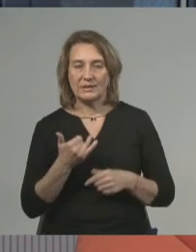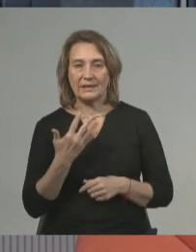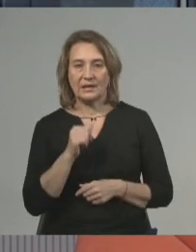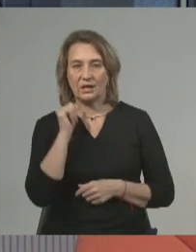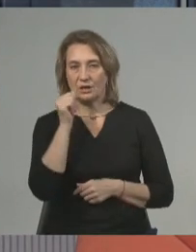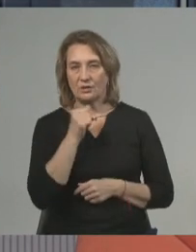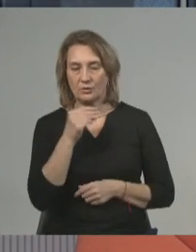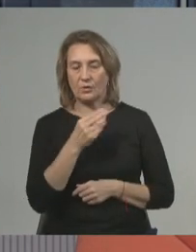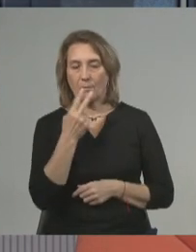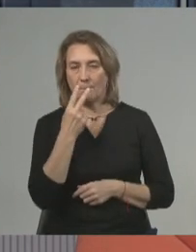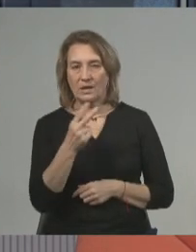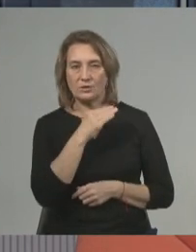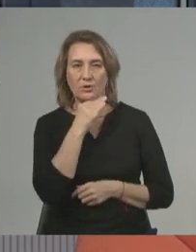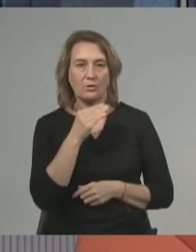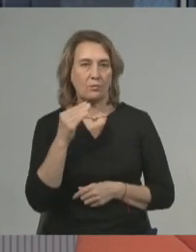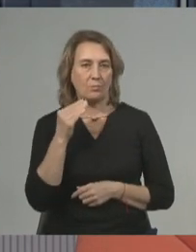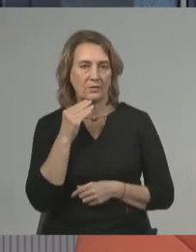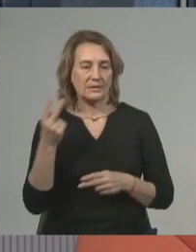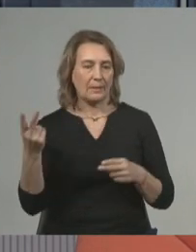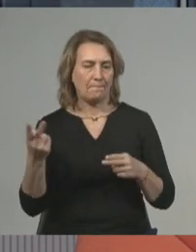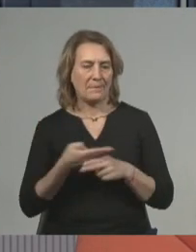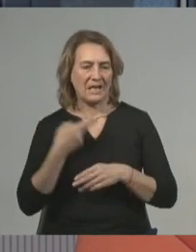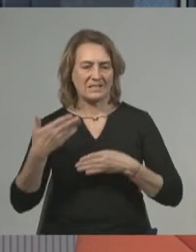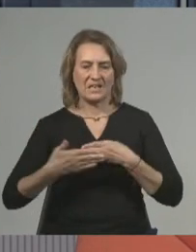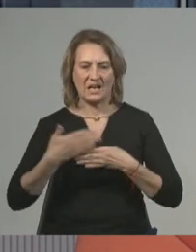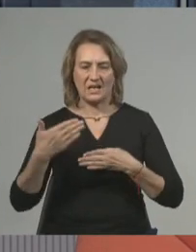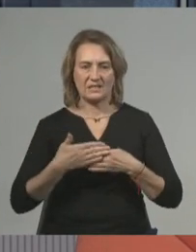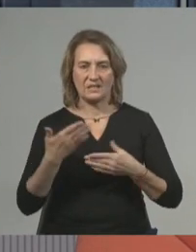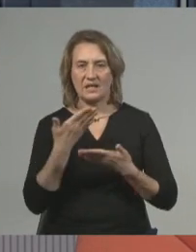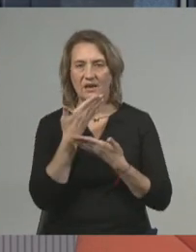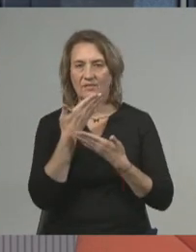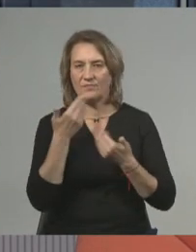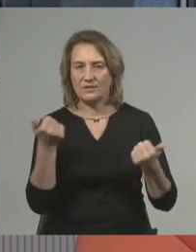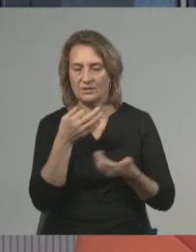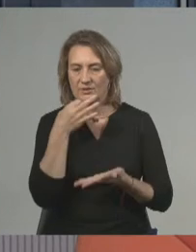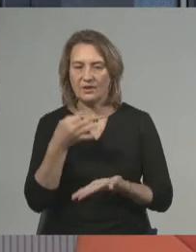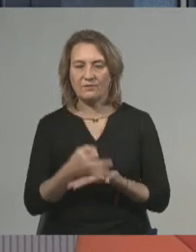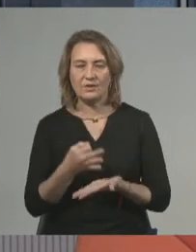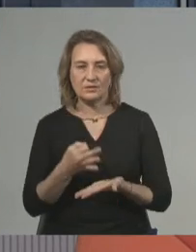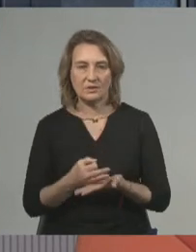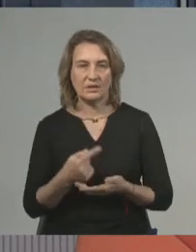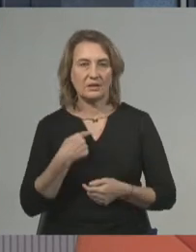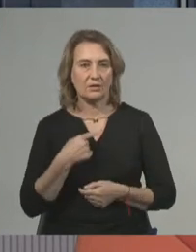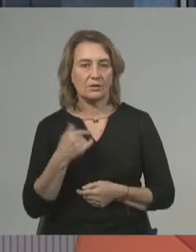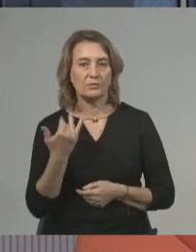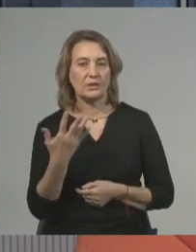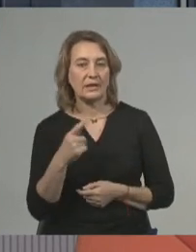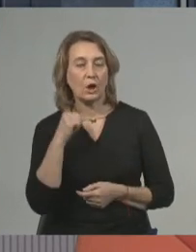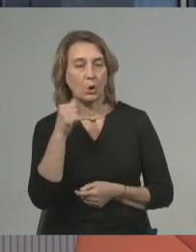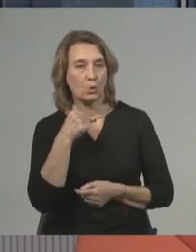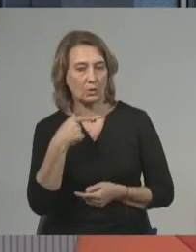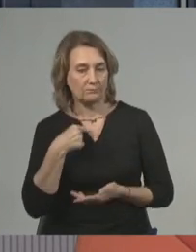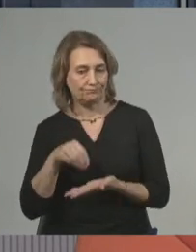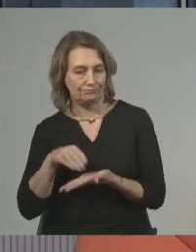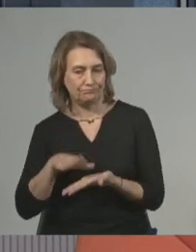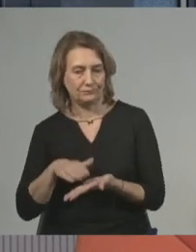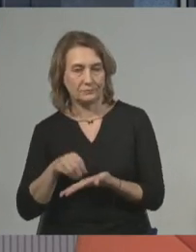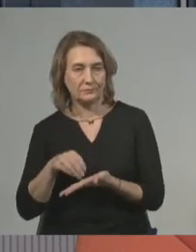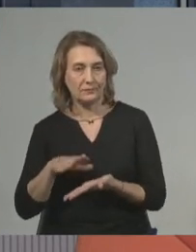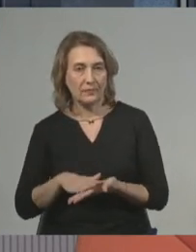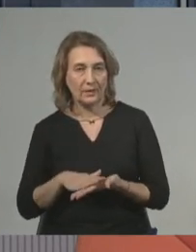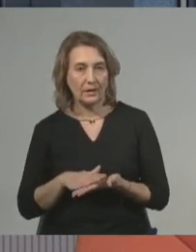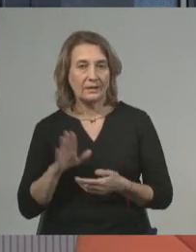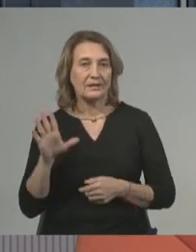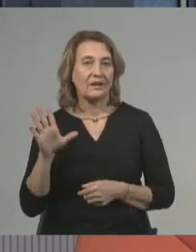impunity and lack of accountability is i mean that was identified in research several years ago and that uh that is still the case here in